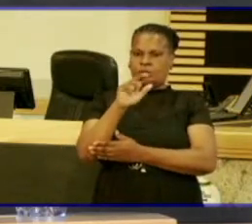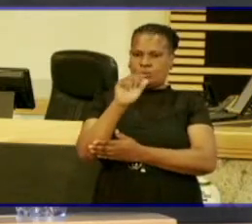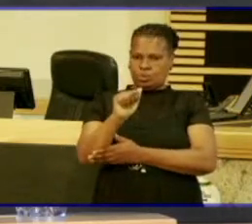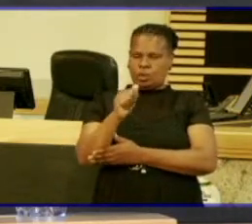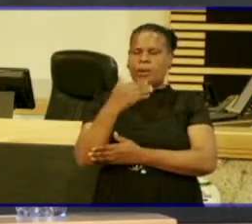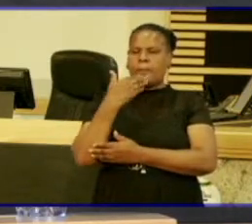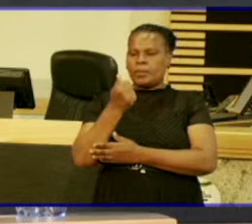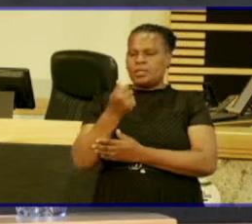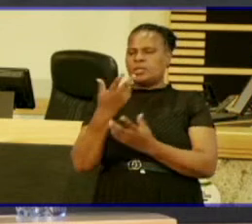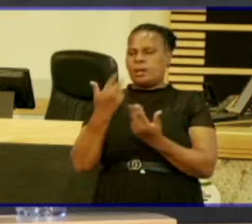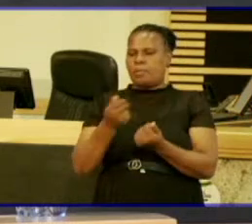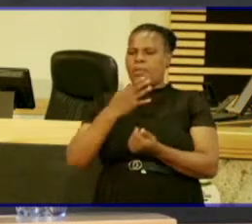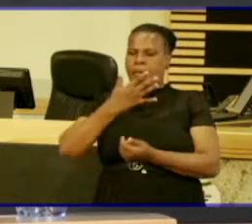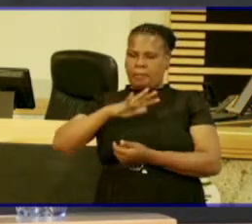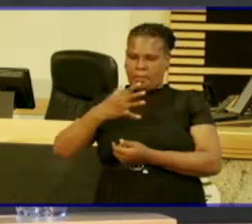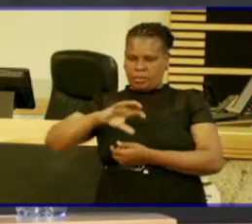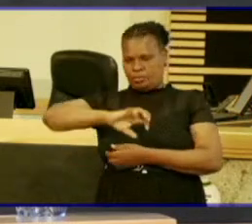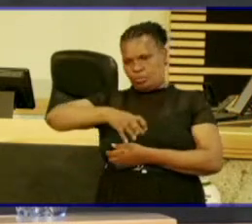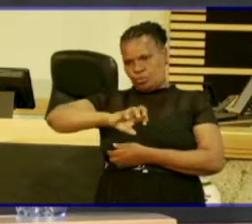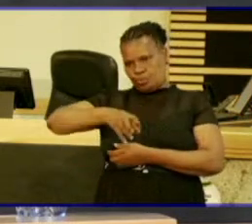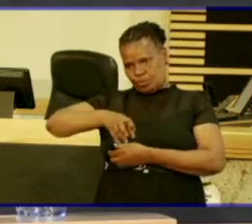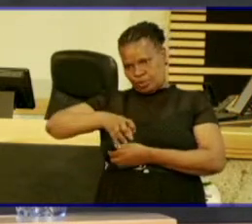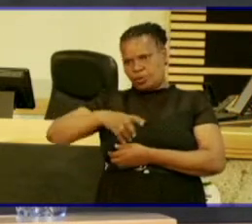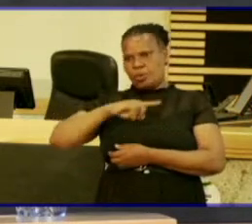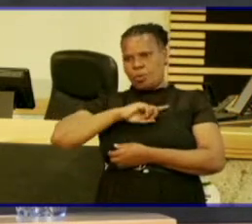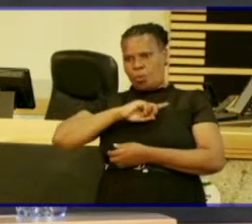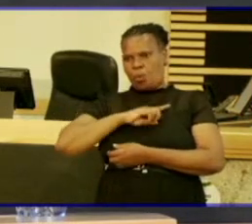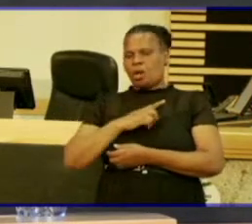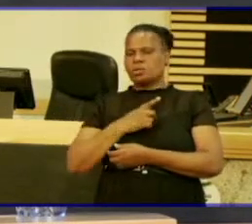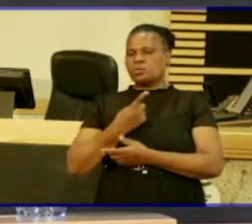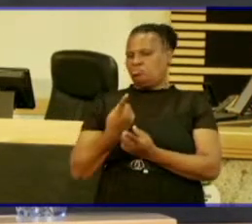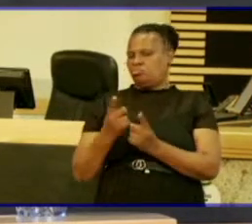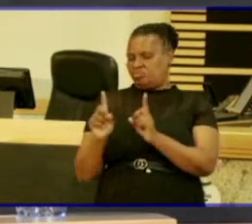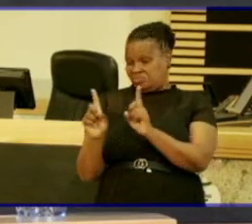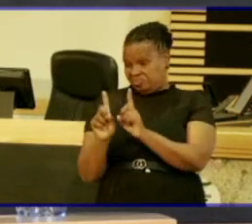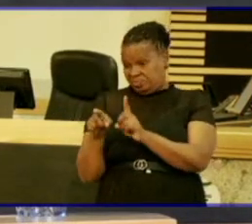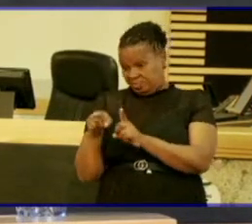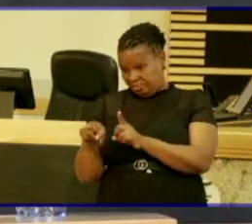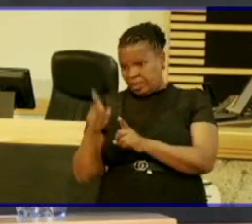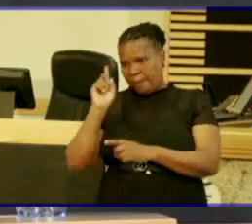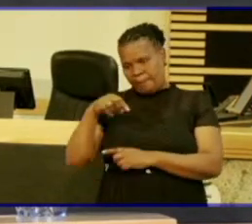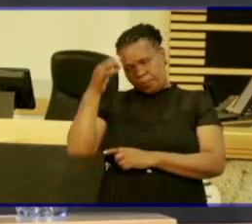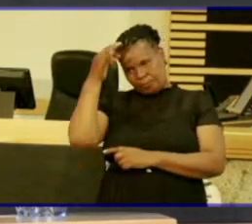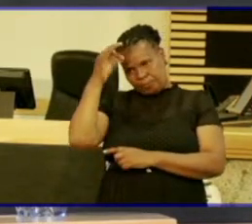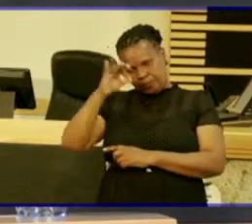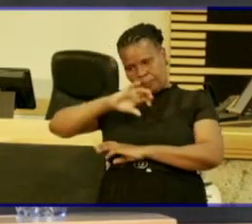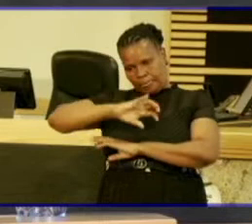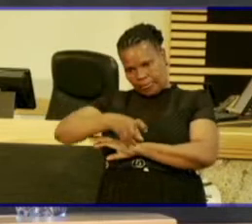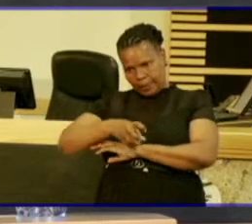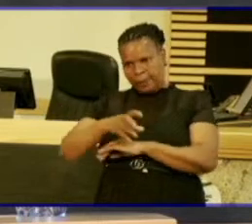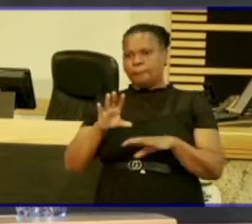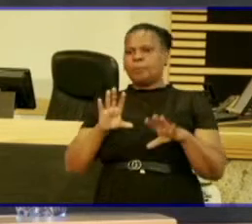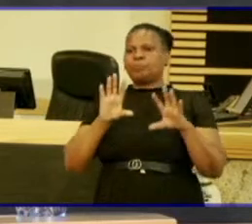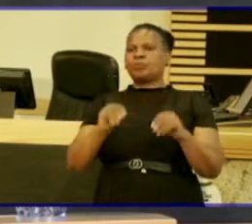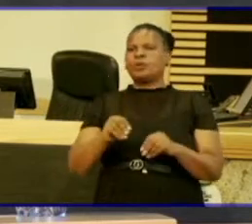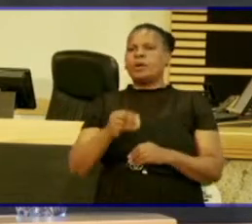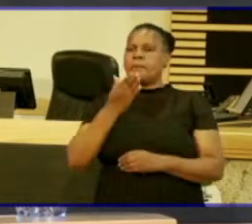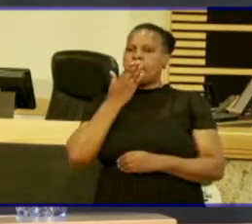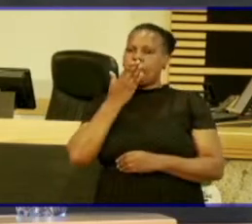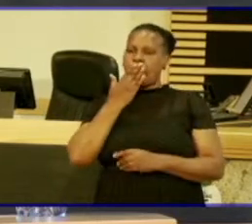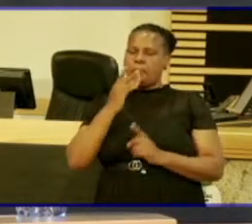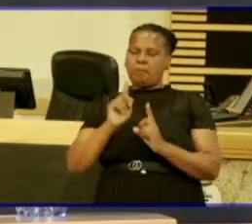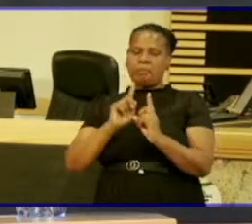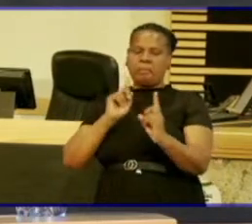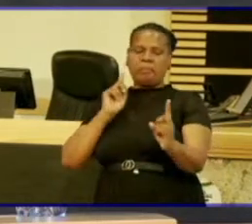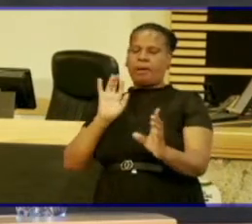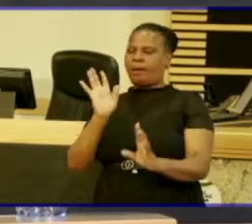ezitepini xa befuna amanzi. Sisondeleke pha, kuza kunyanzeleka urhulumente wephondo, ayeke uthetha ekude,